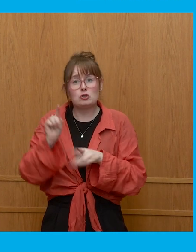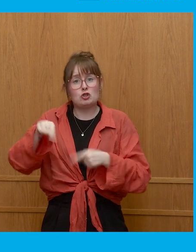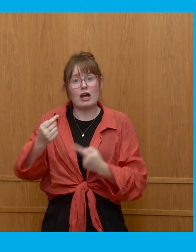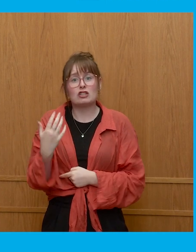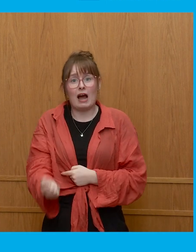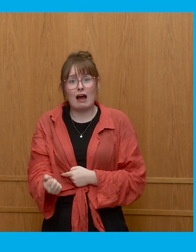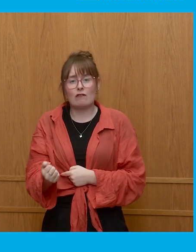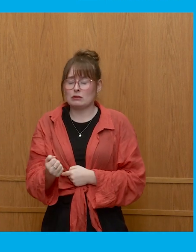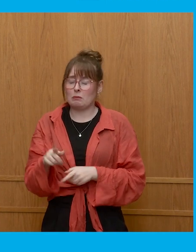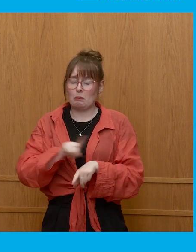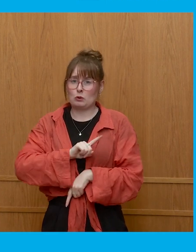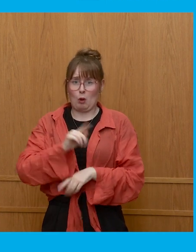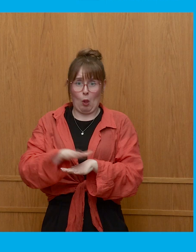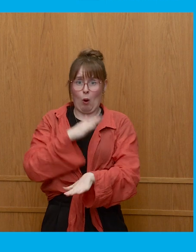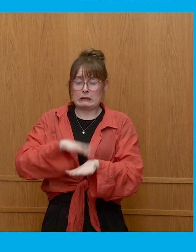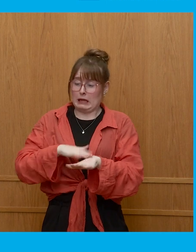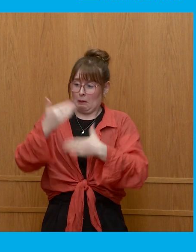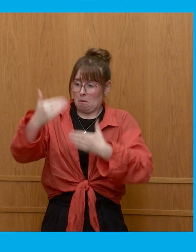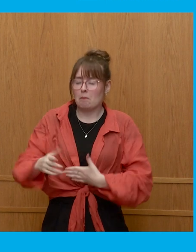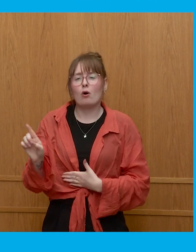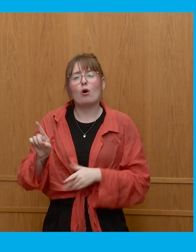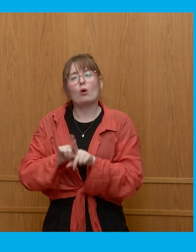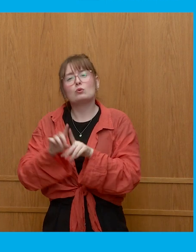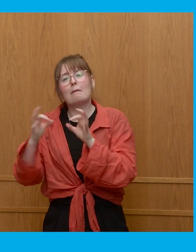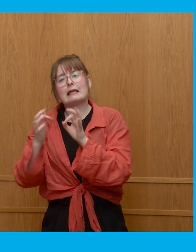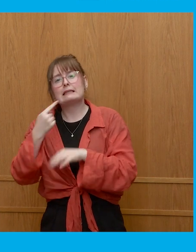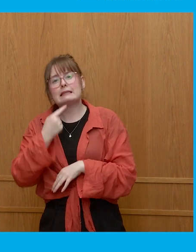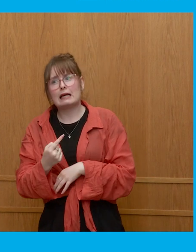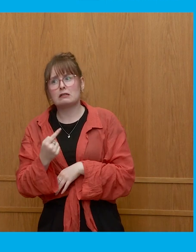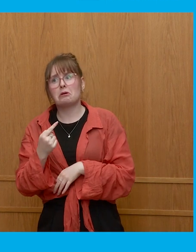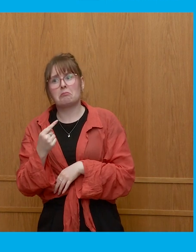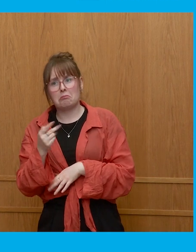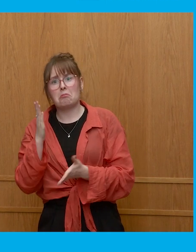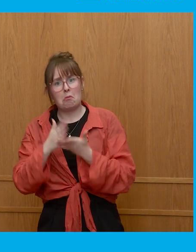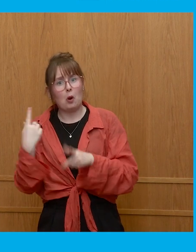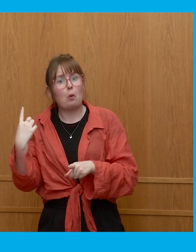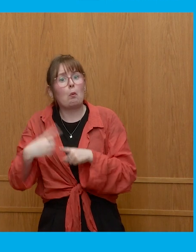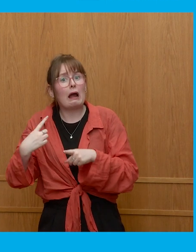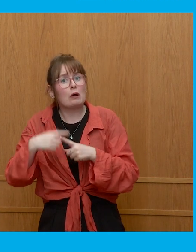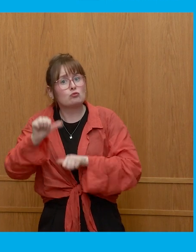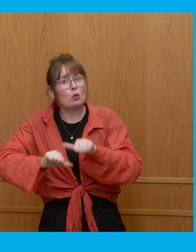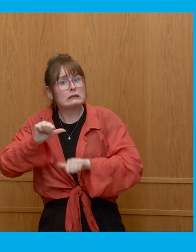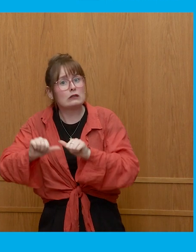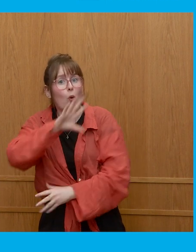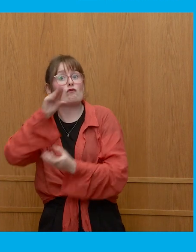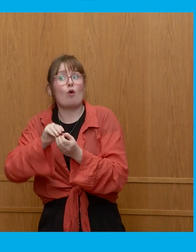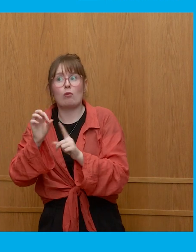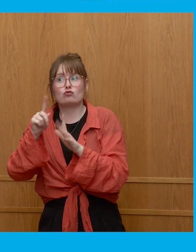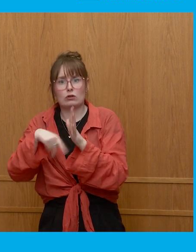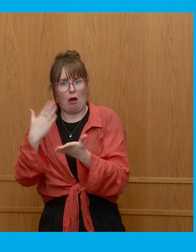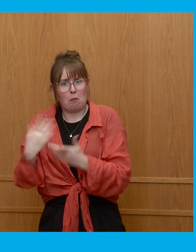involved for such a long period. But then the point you made, Benedetta, was it was relatively quick as a project on site, or